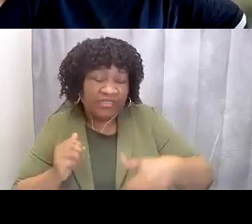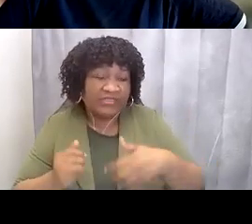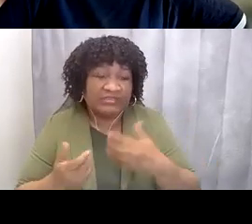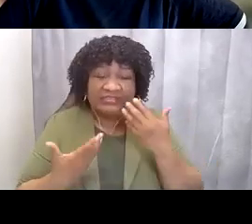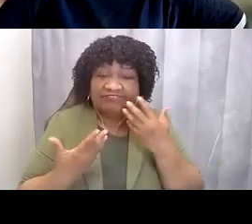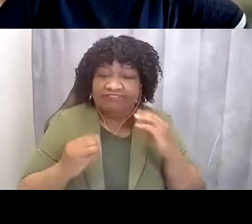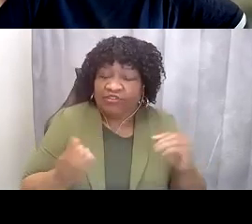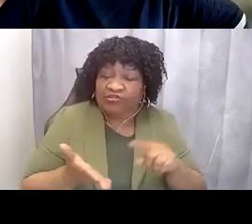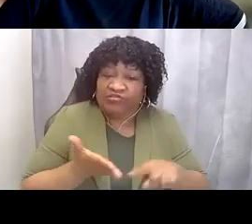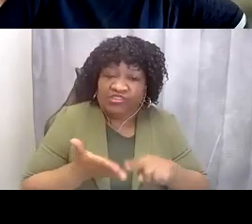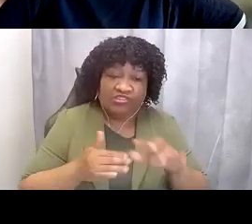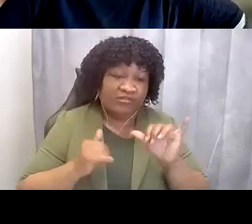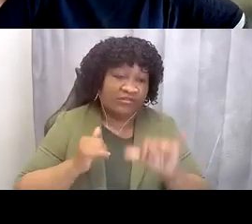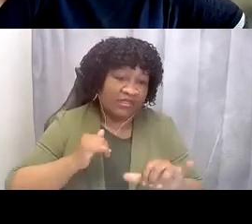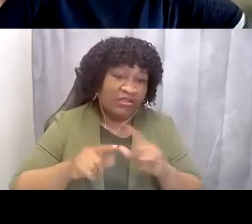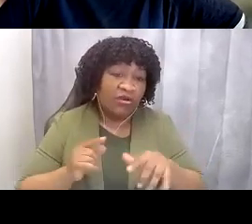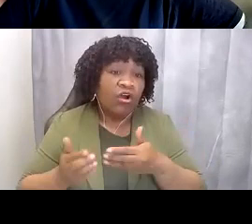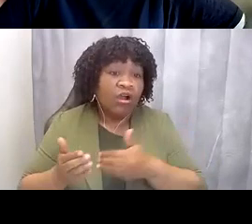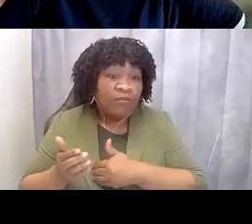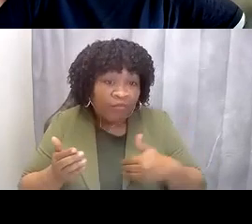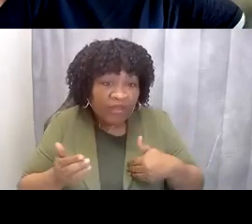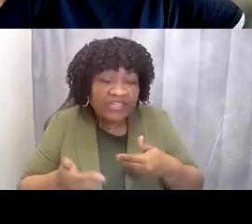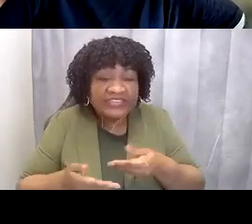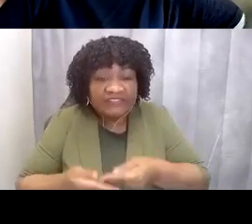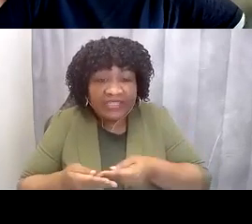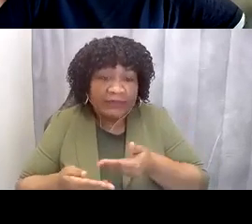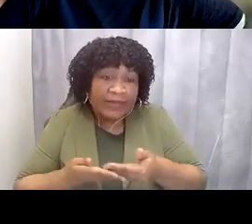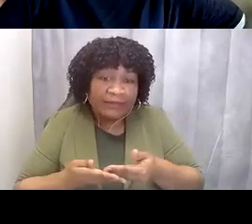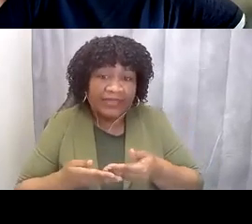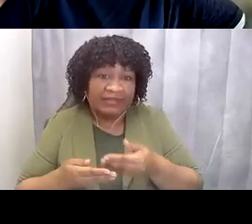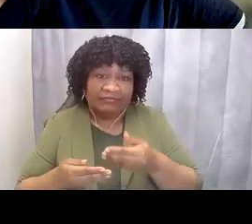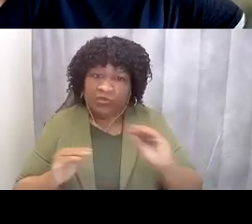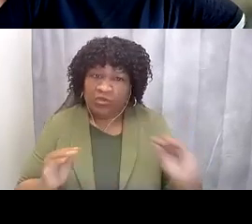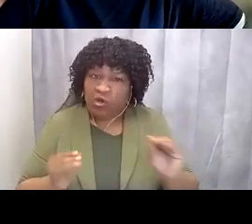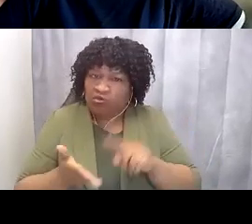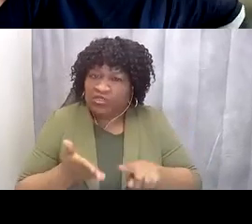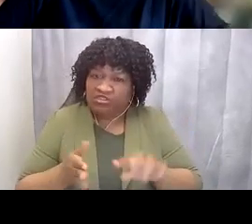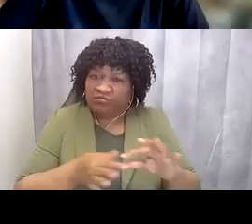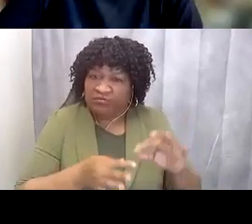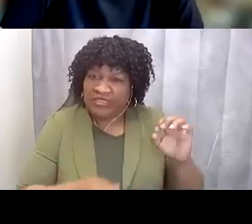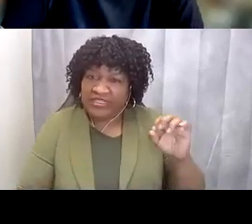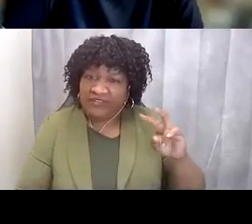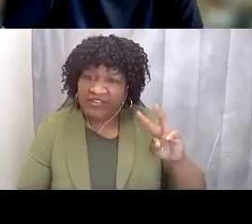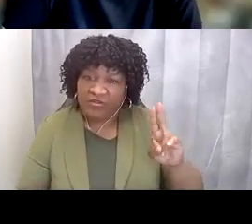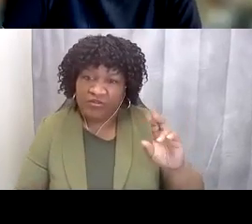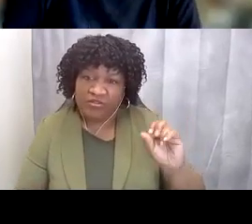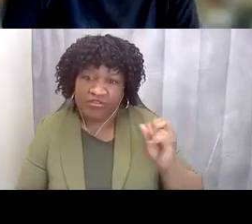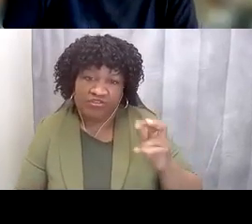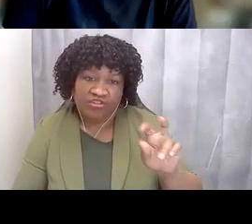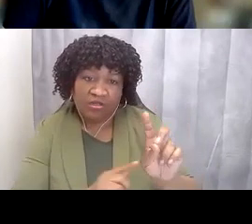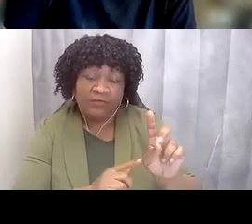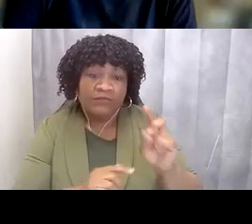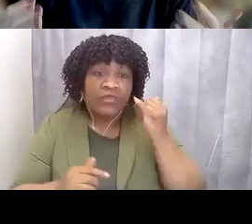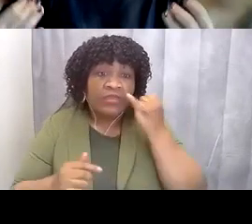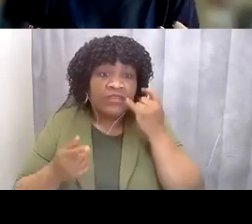and on breast or chest feeding with Evusheld. So it's something, if it's a drug